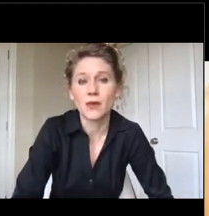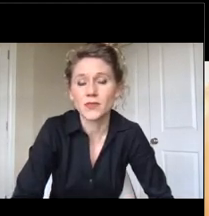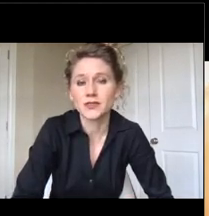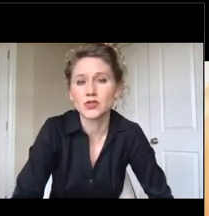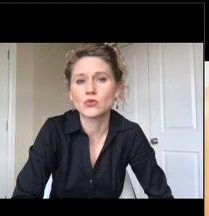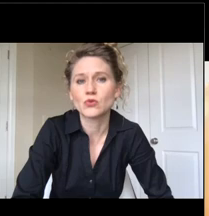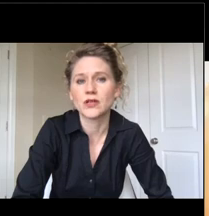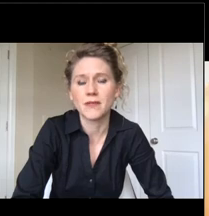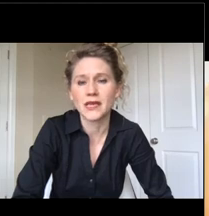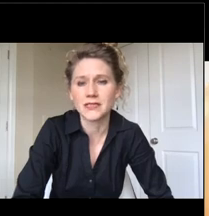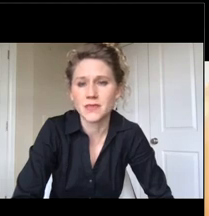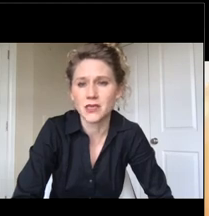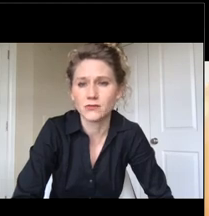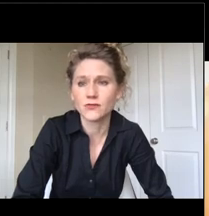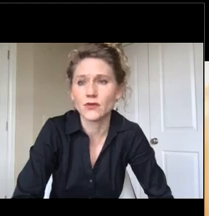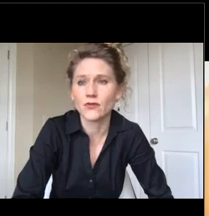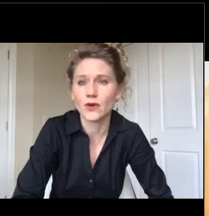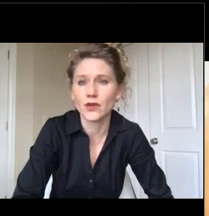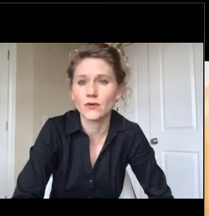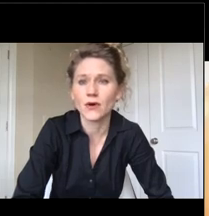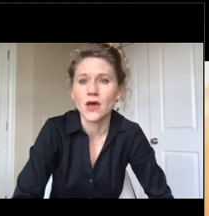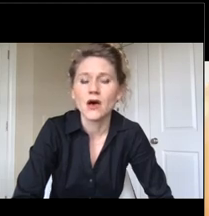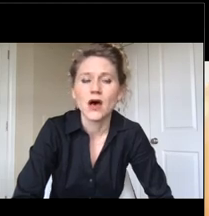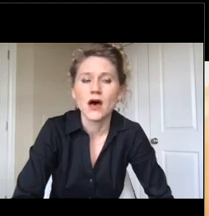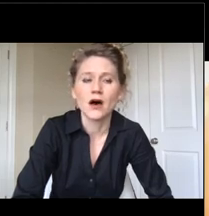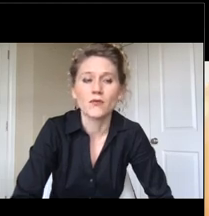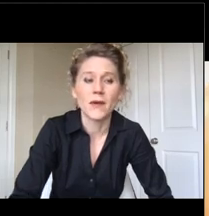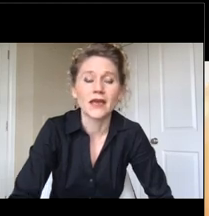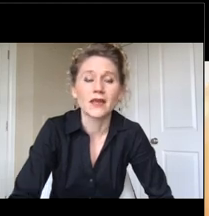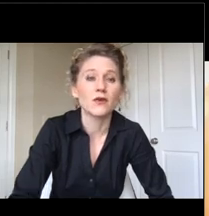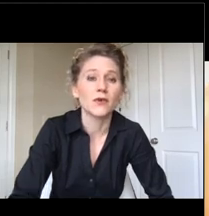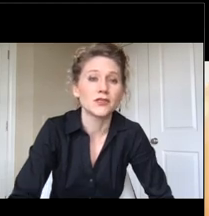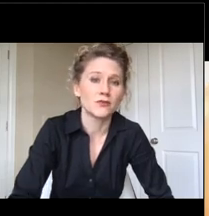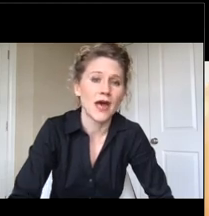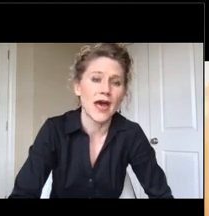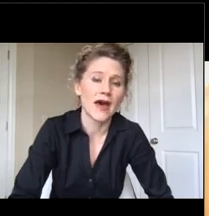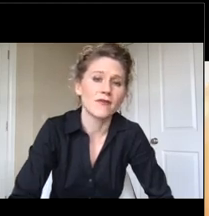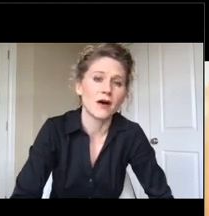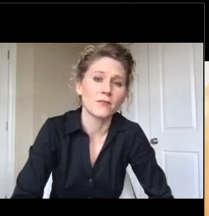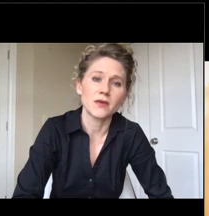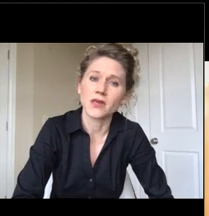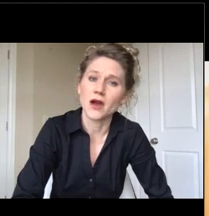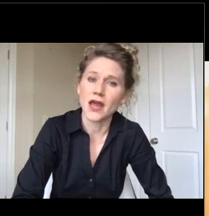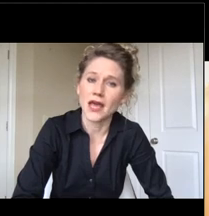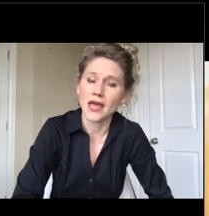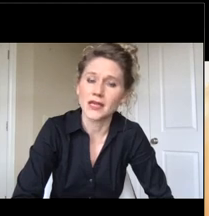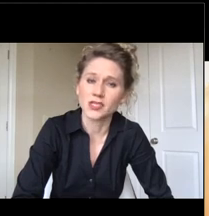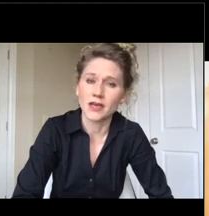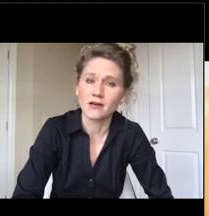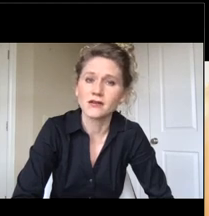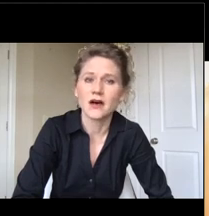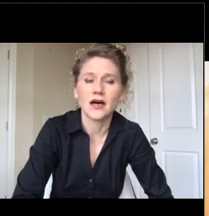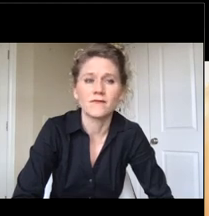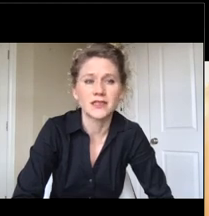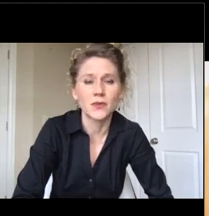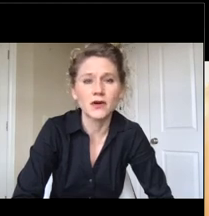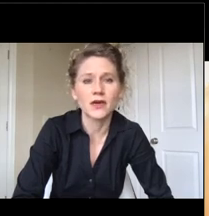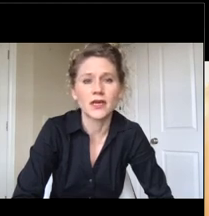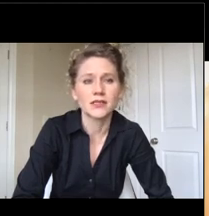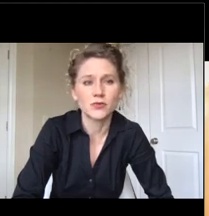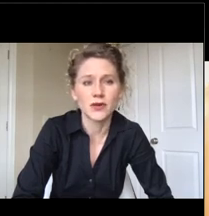to shape this tool and make it something useful for you. I'll remind you that we do have PPRA channels